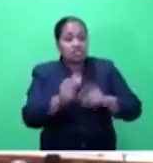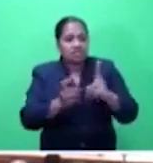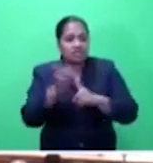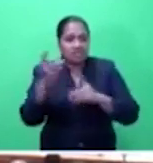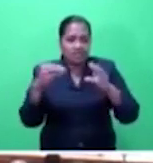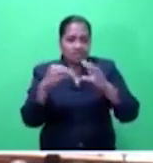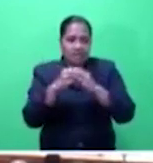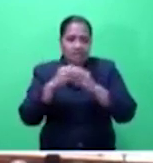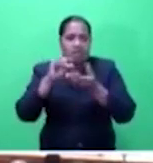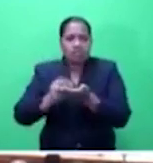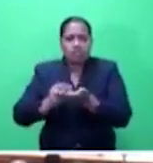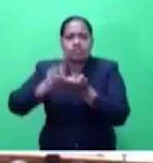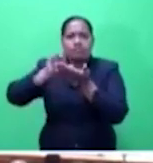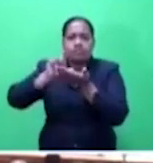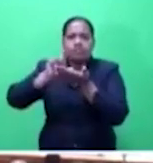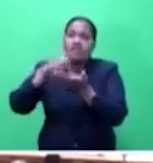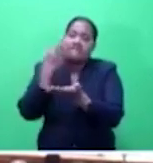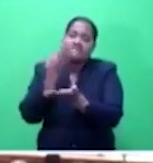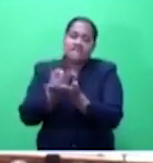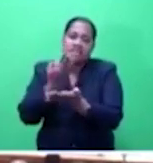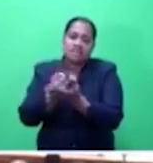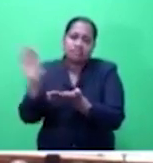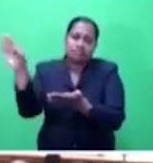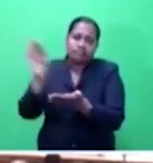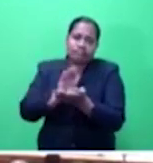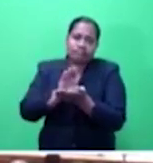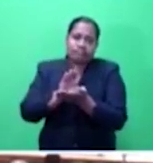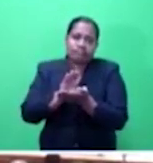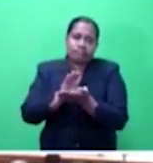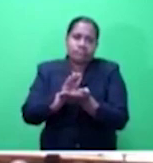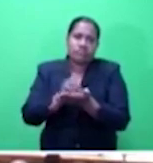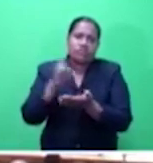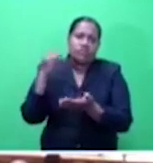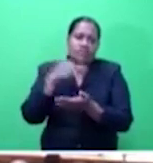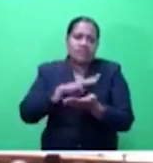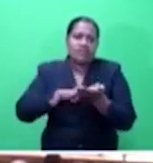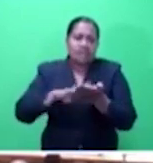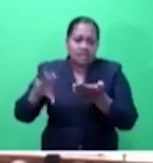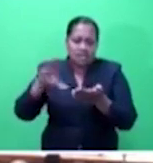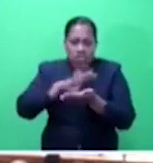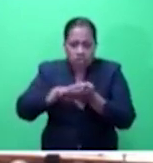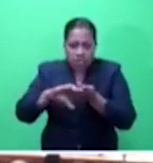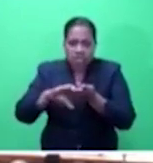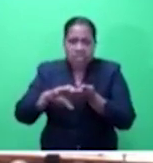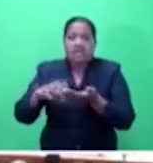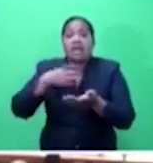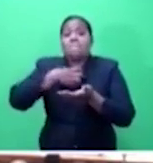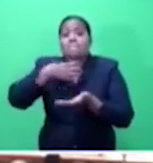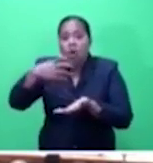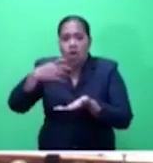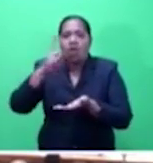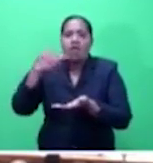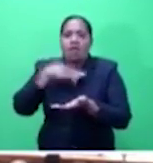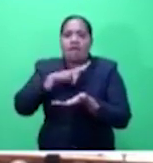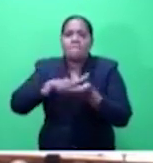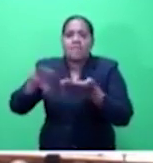top up its previously pledged funding of $100 million by up to another $100 million more. The World